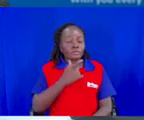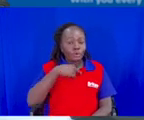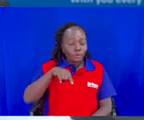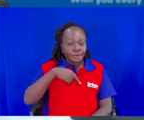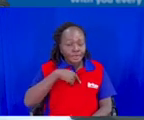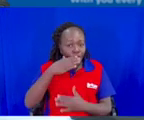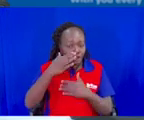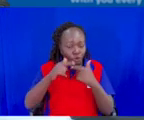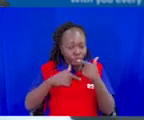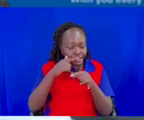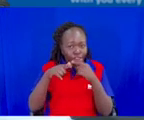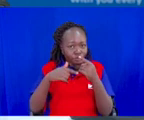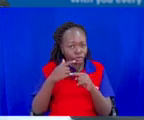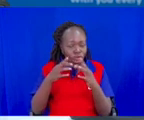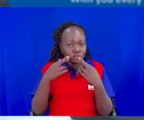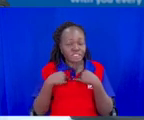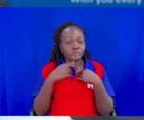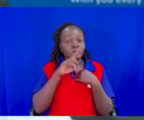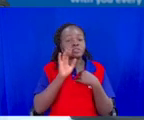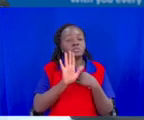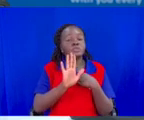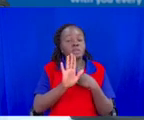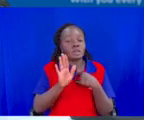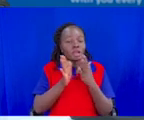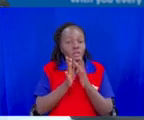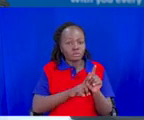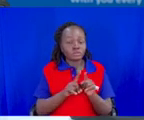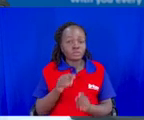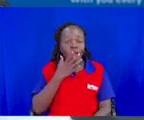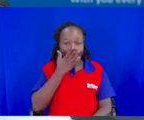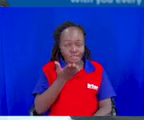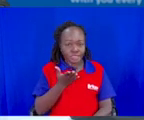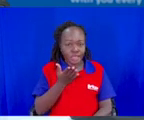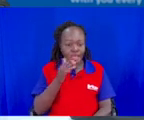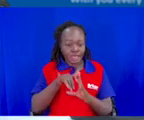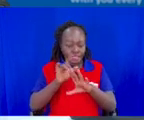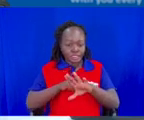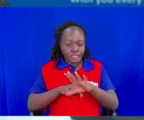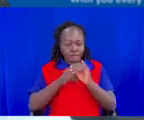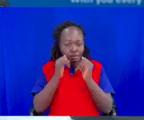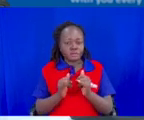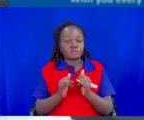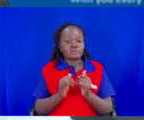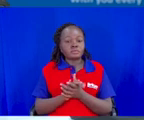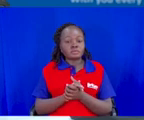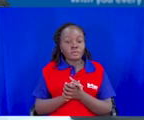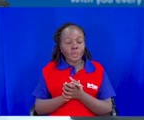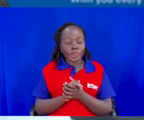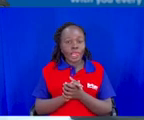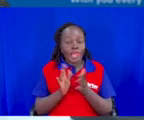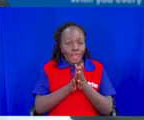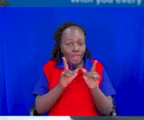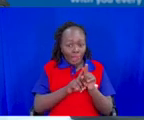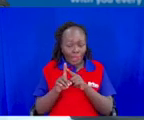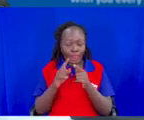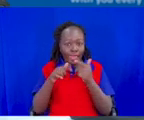to receive questions and to answer them in this session. And you can continue sending